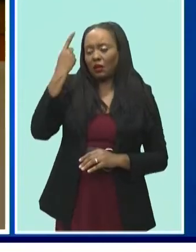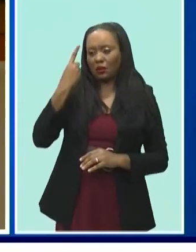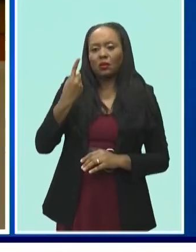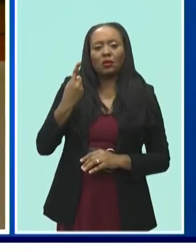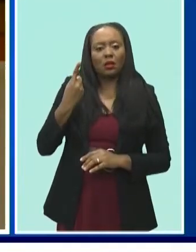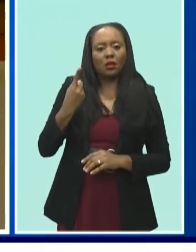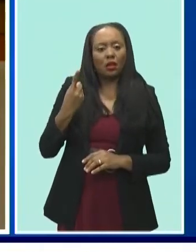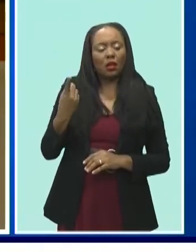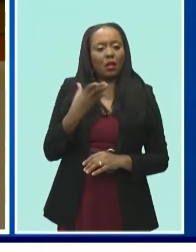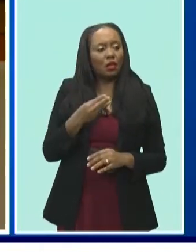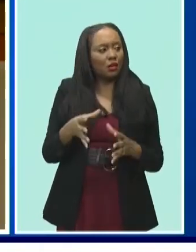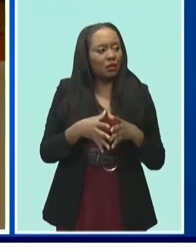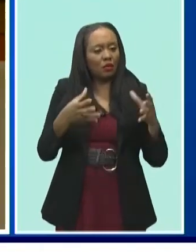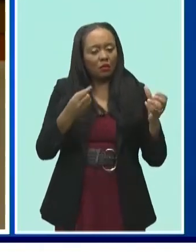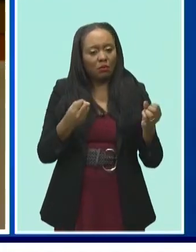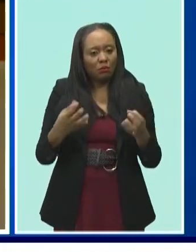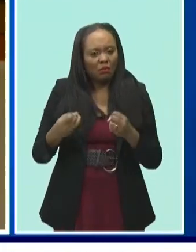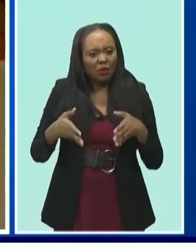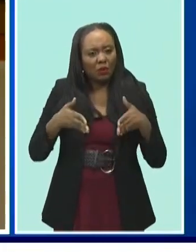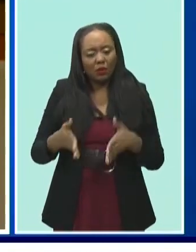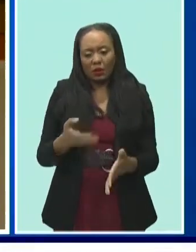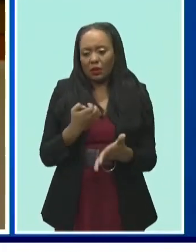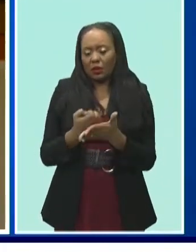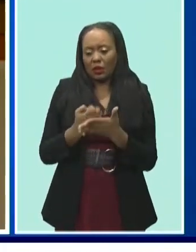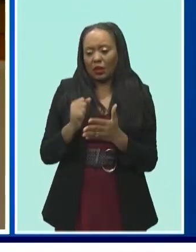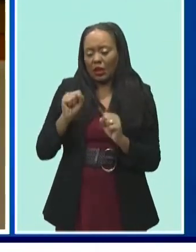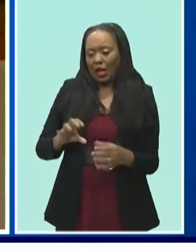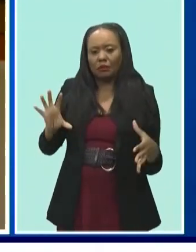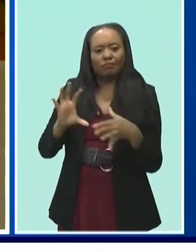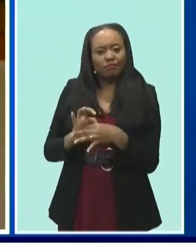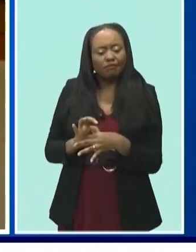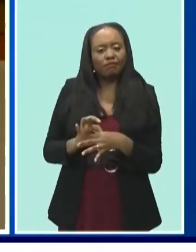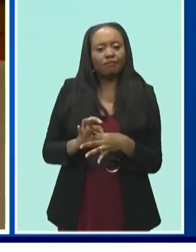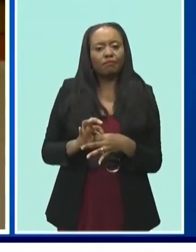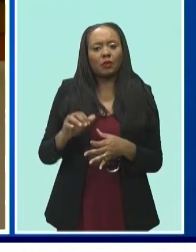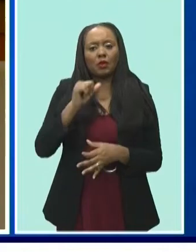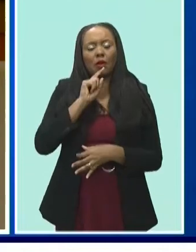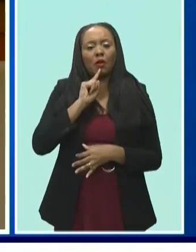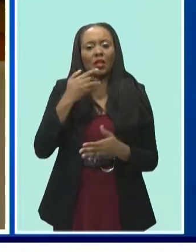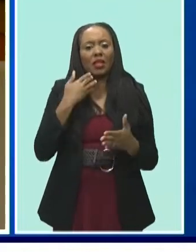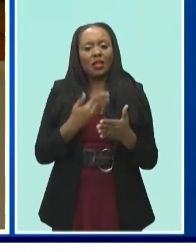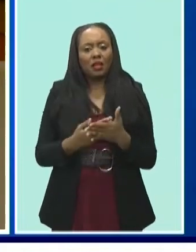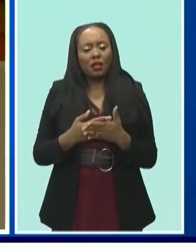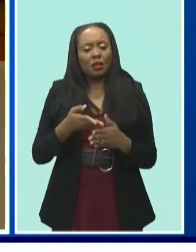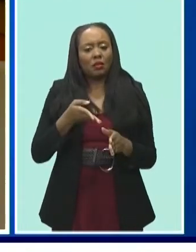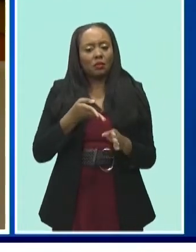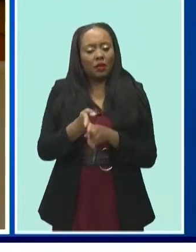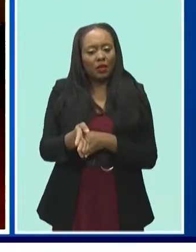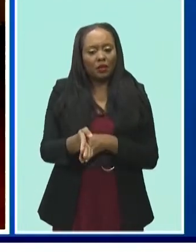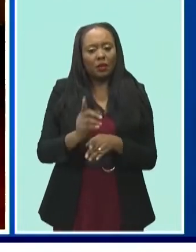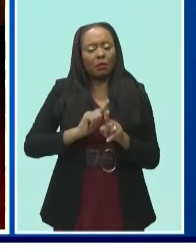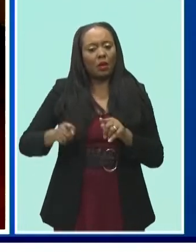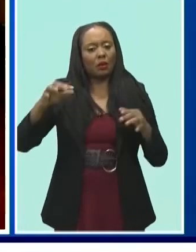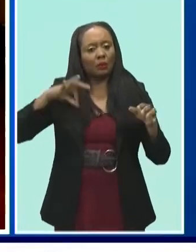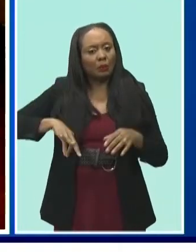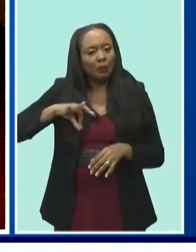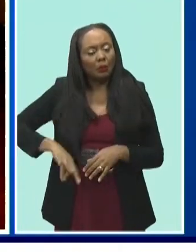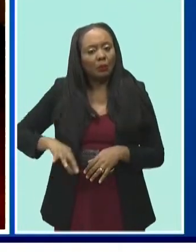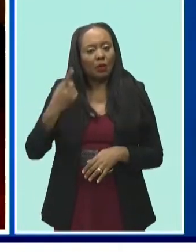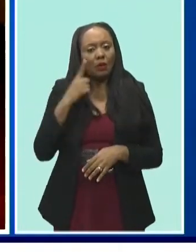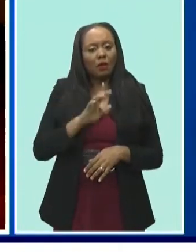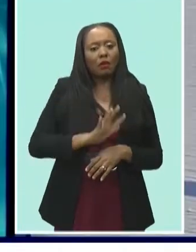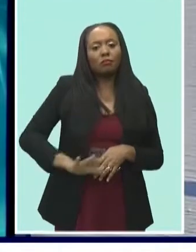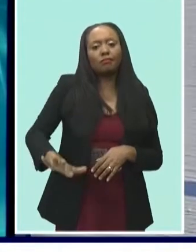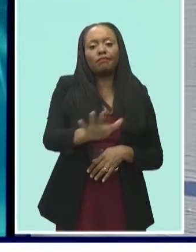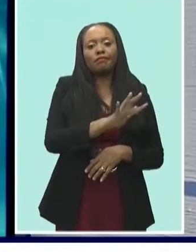there's so many ways that economics can lead to not only a rewarding career, but really, I think, be beneficial for society as a